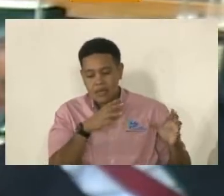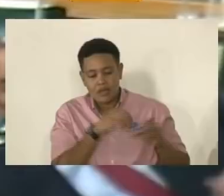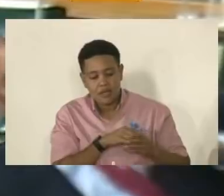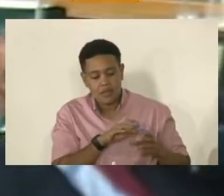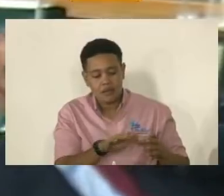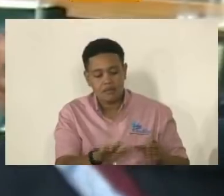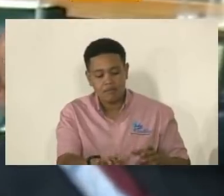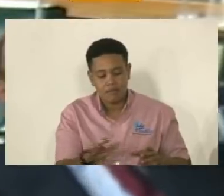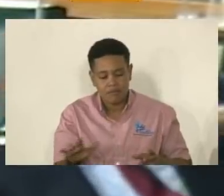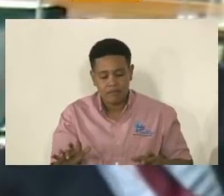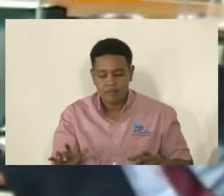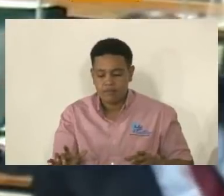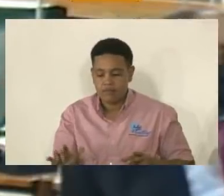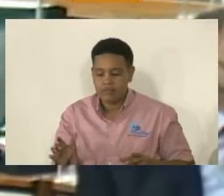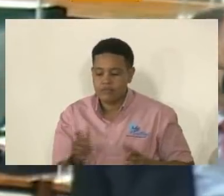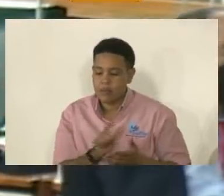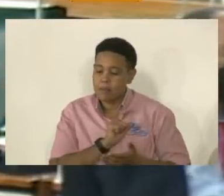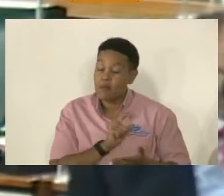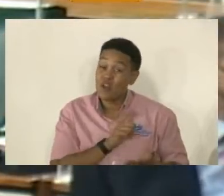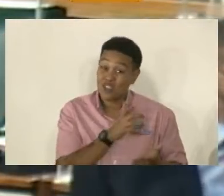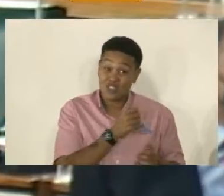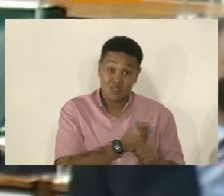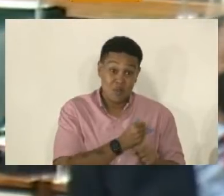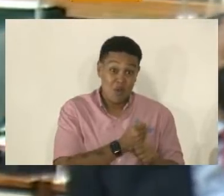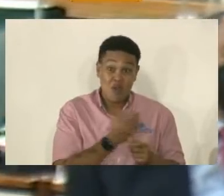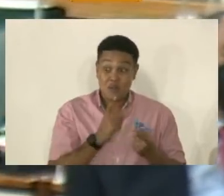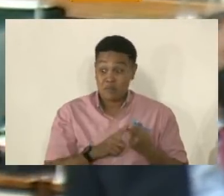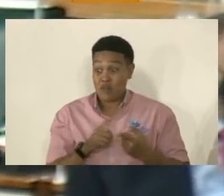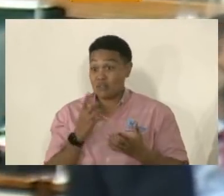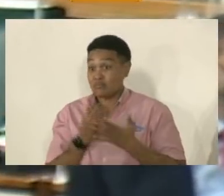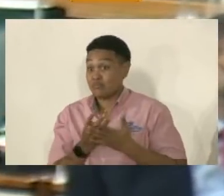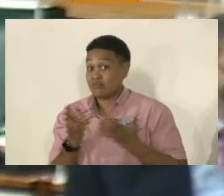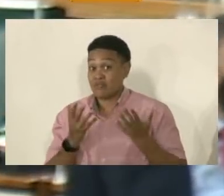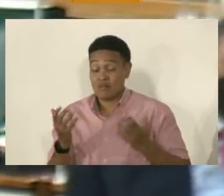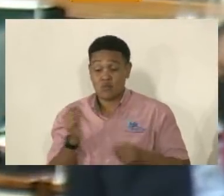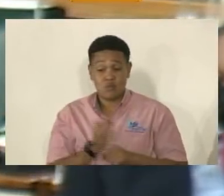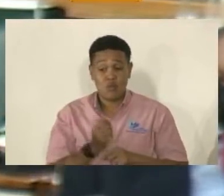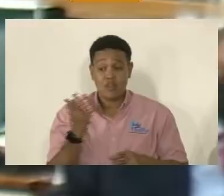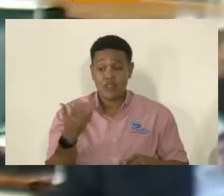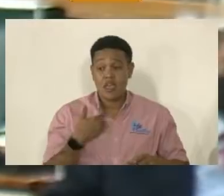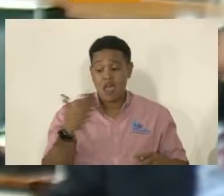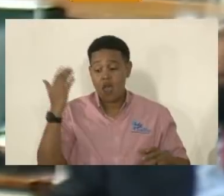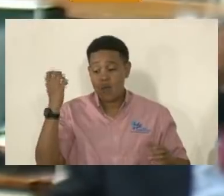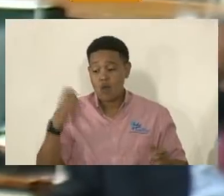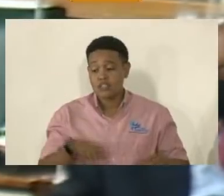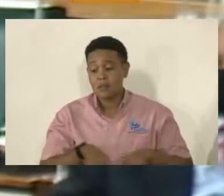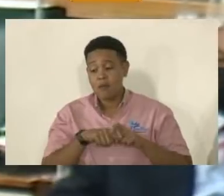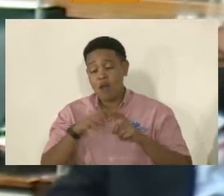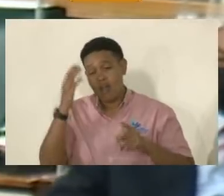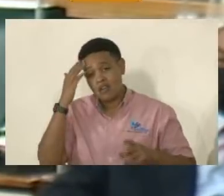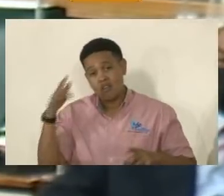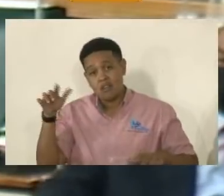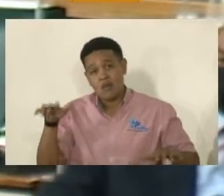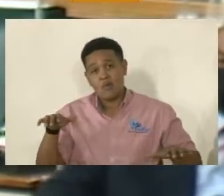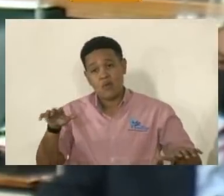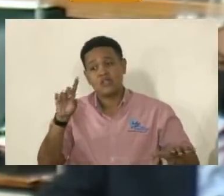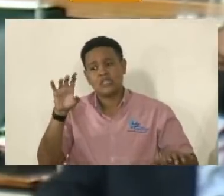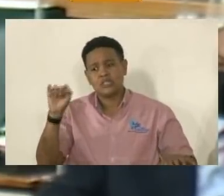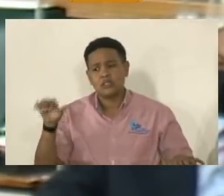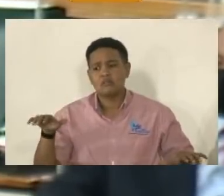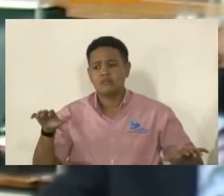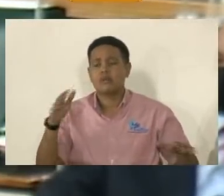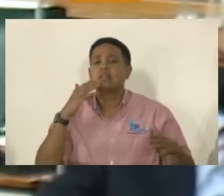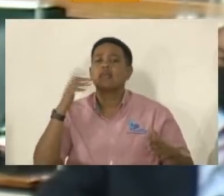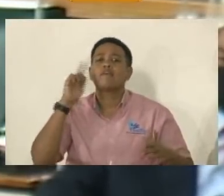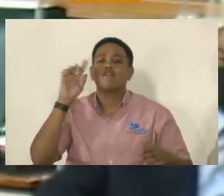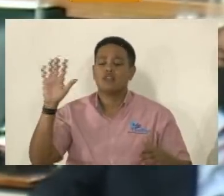women in law enforcement working within DCS, and I just pause to acknowledge them, Mr. President, and thank them for their